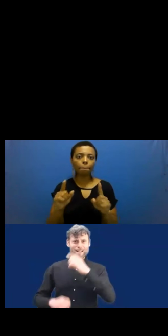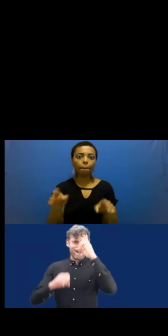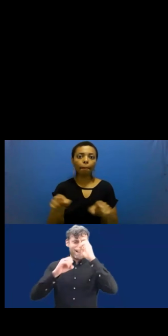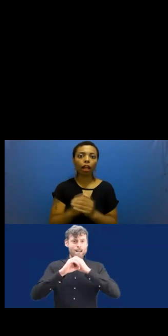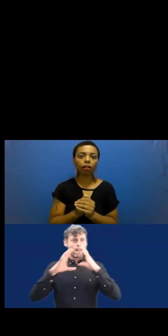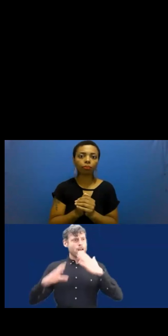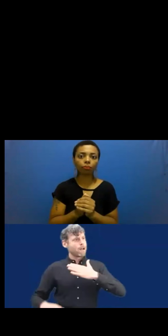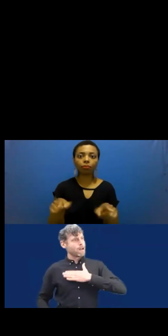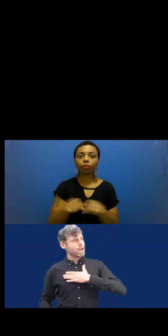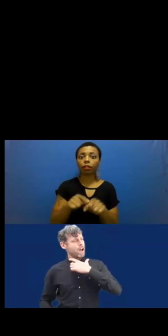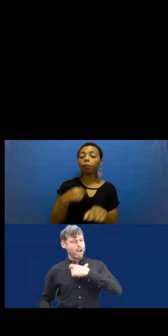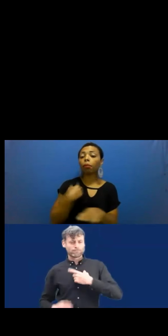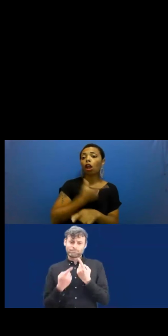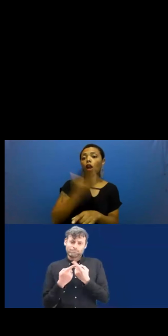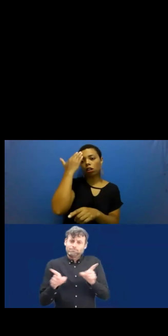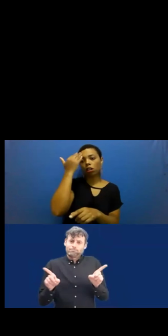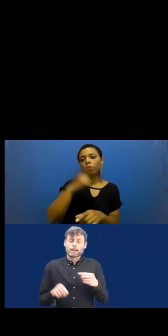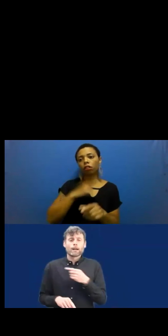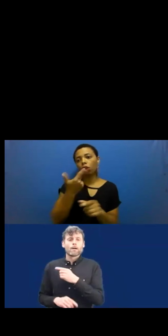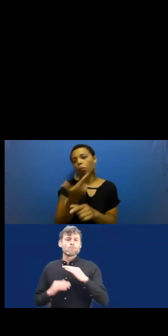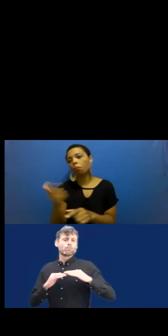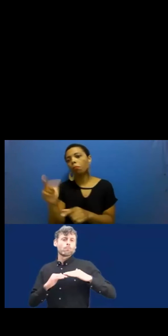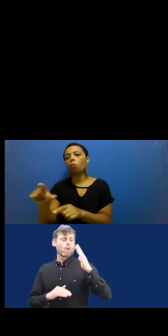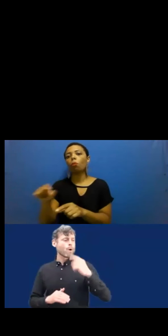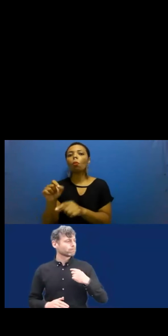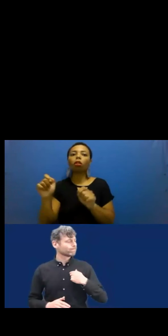origins of self. János demonstrates